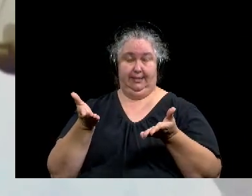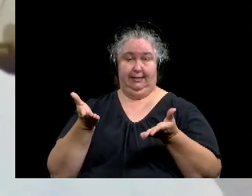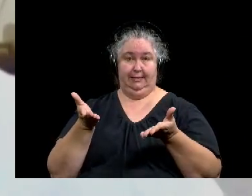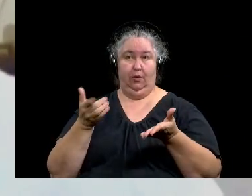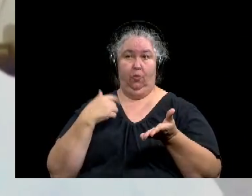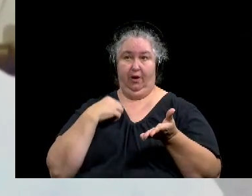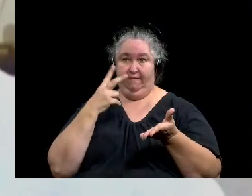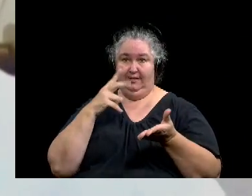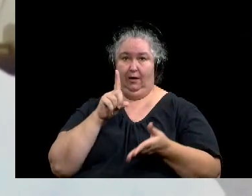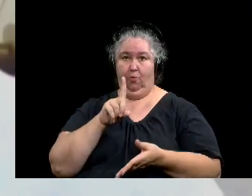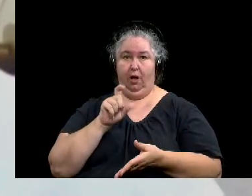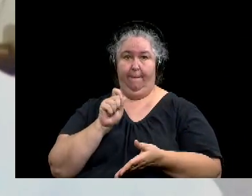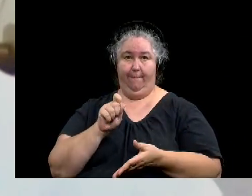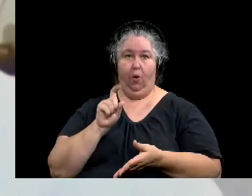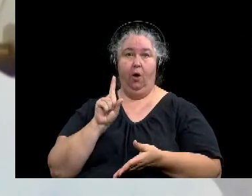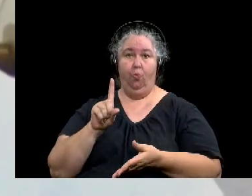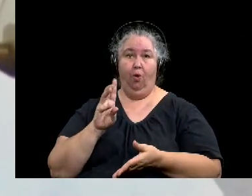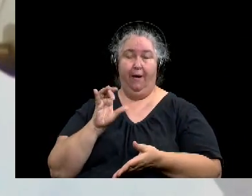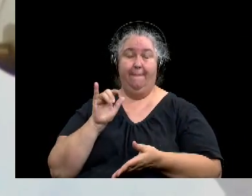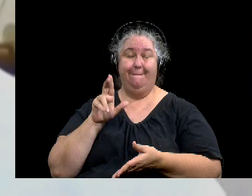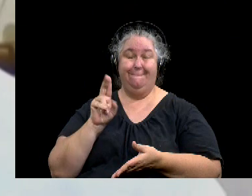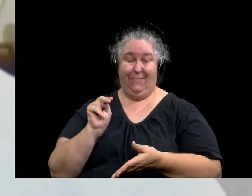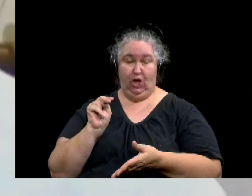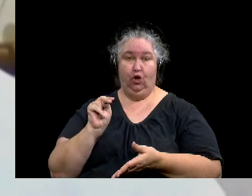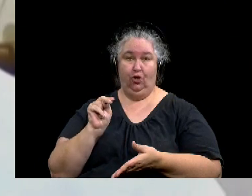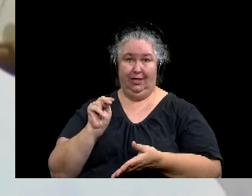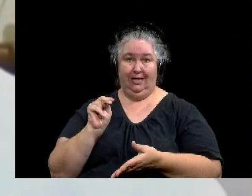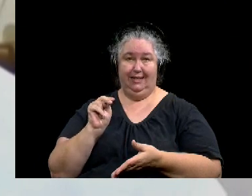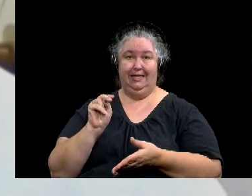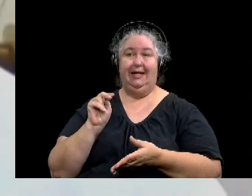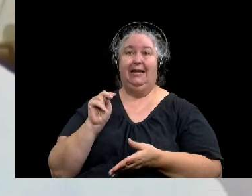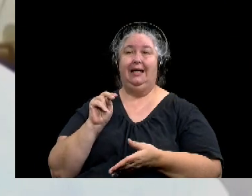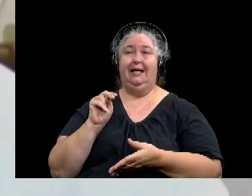seen 1.1 million cases and